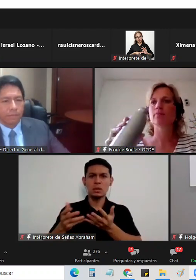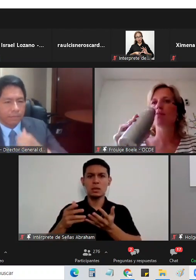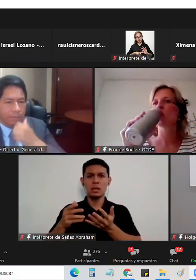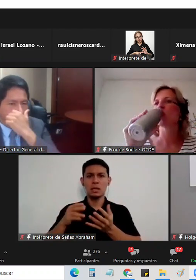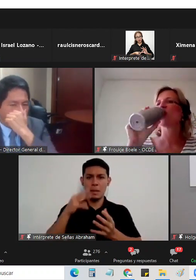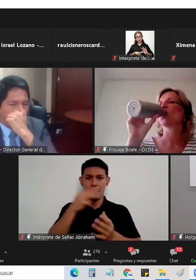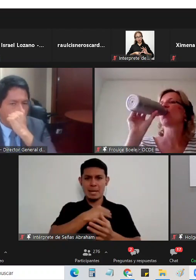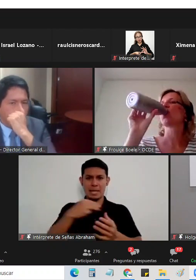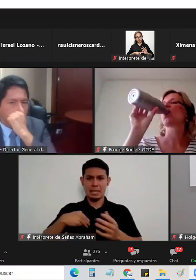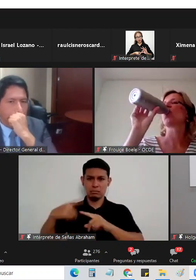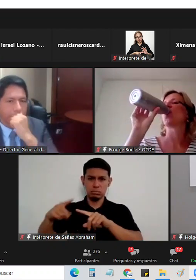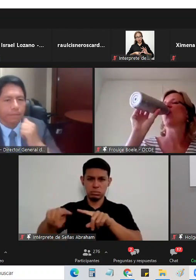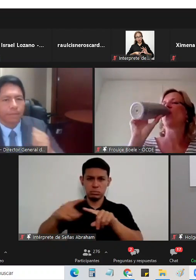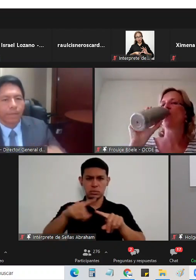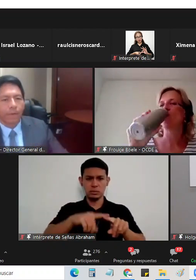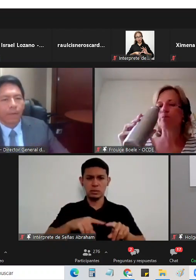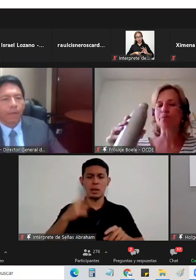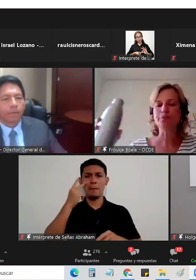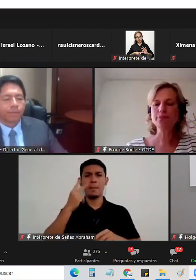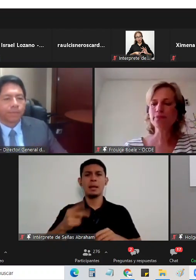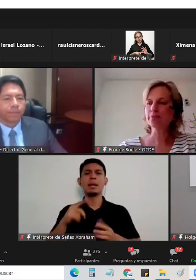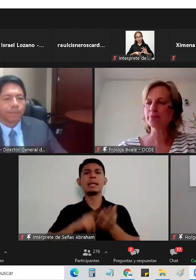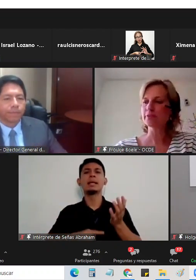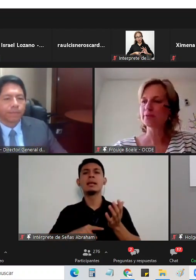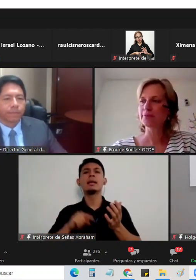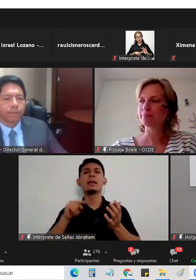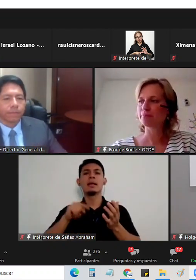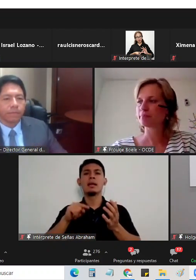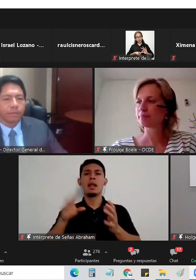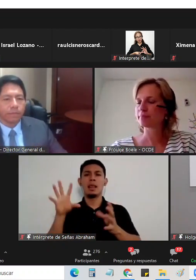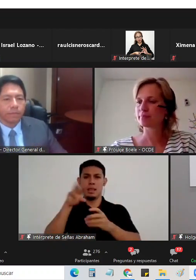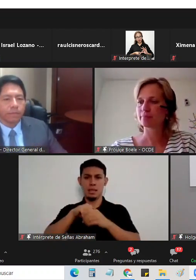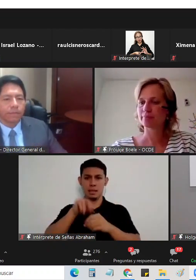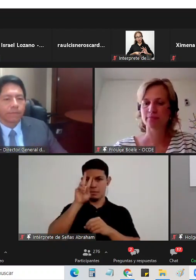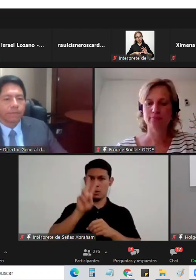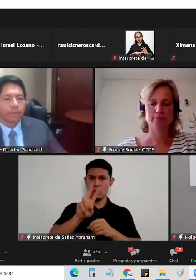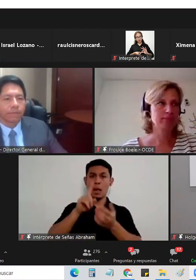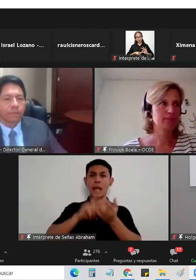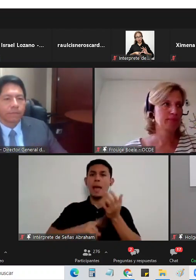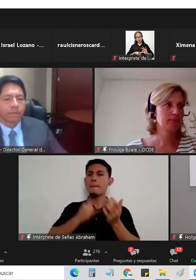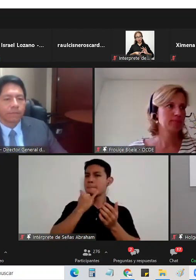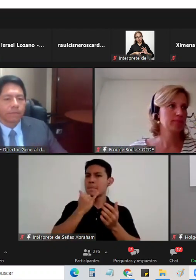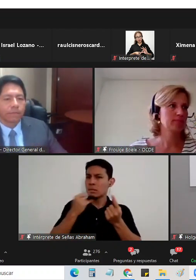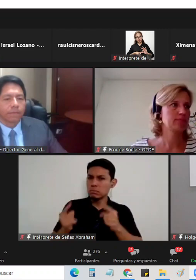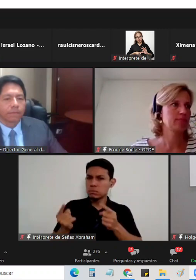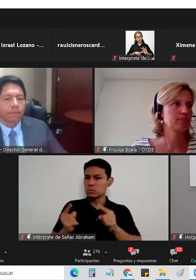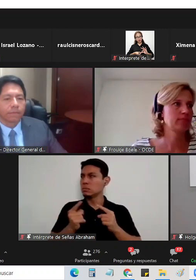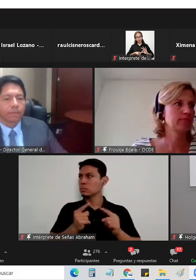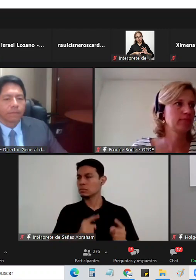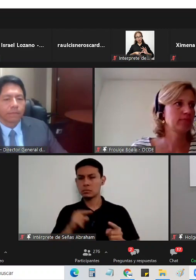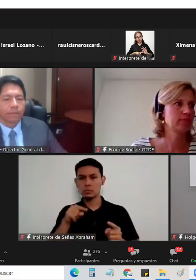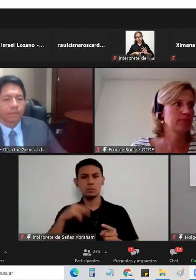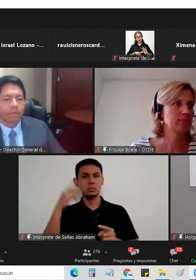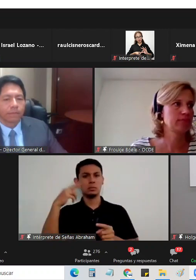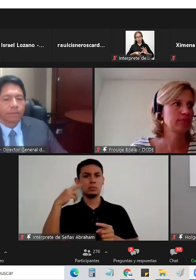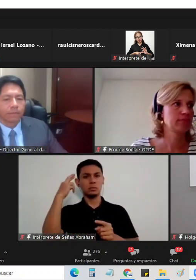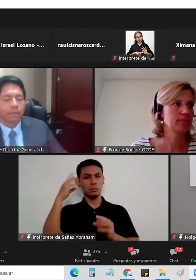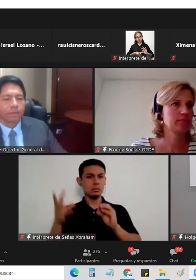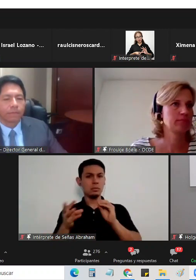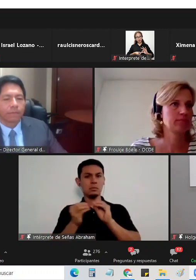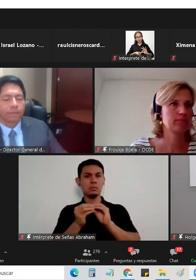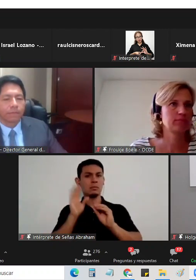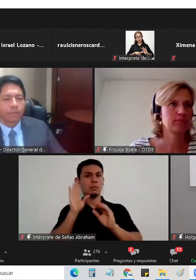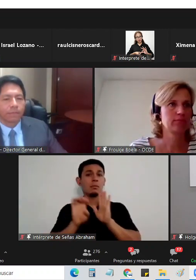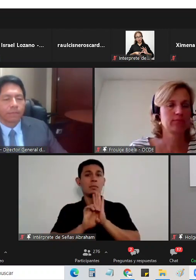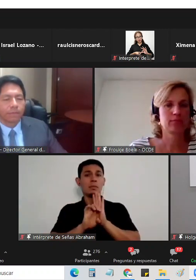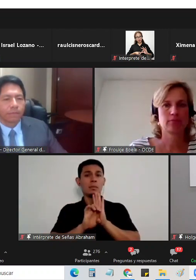the uh obligations of human rights can not only be reflected within the within the country which is what happened based on